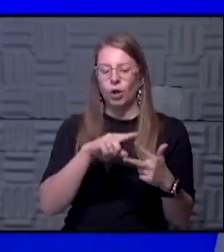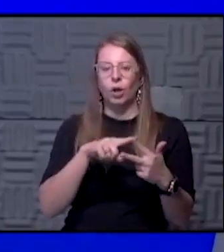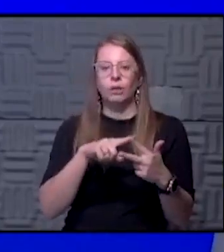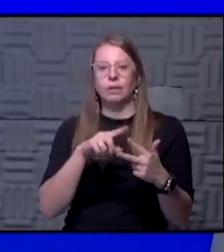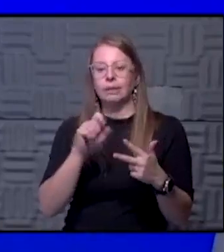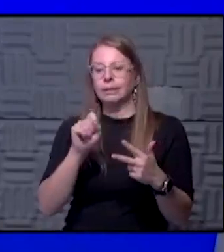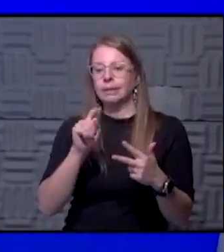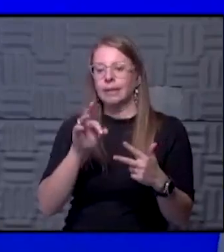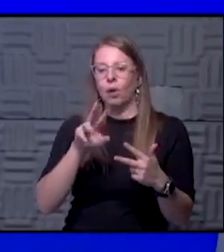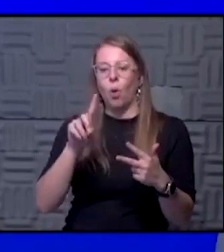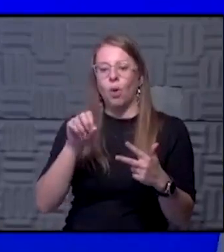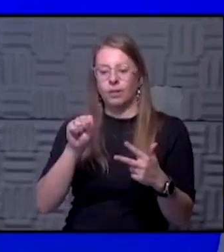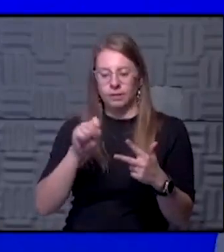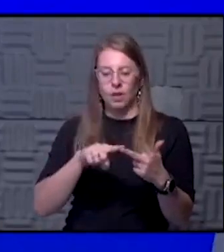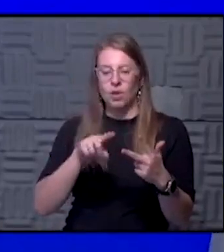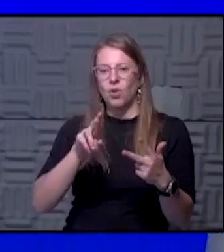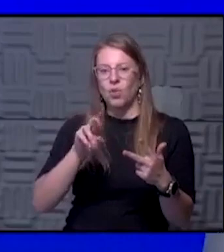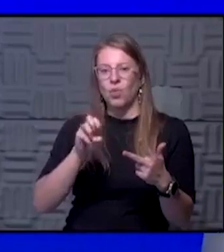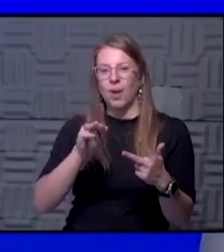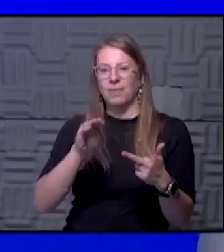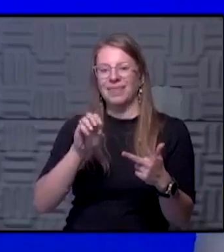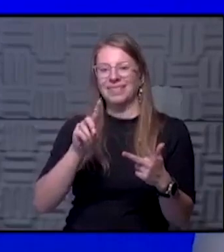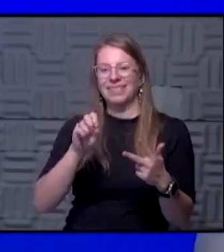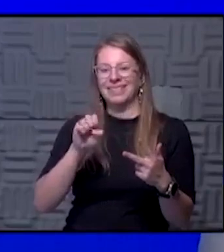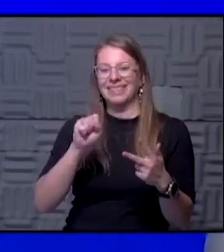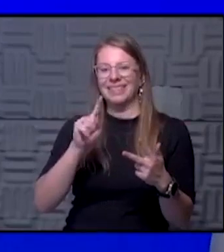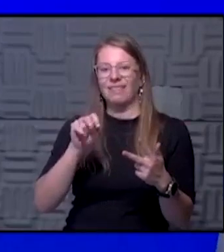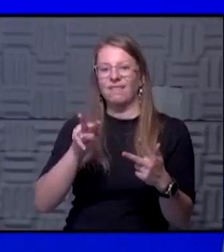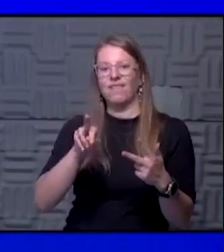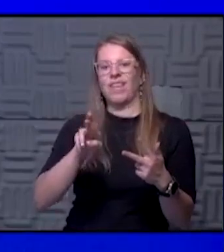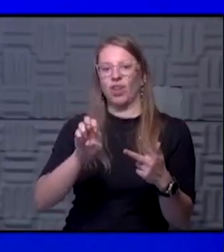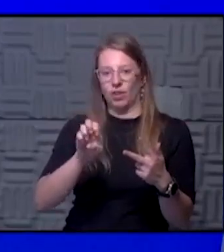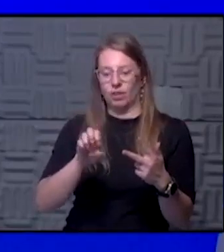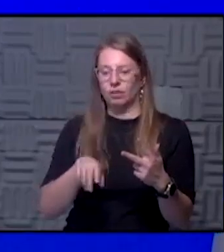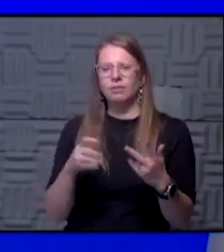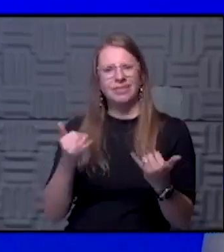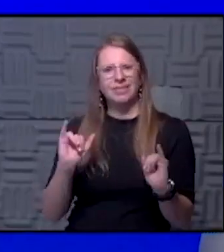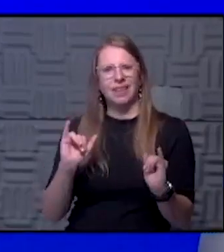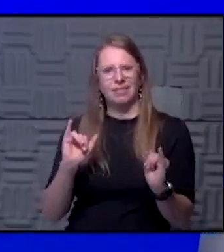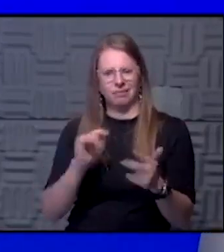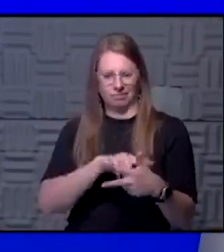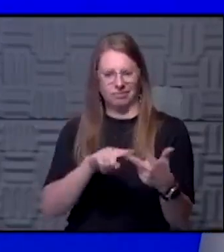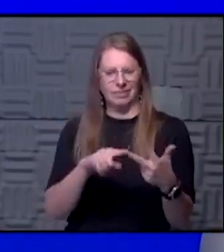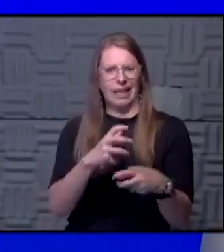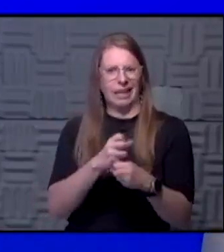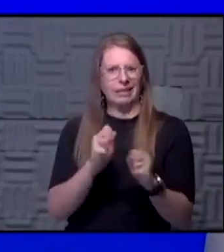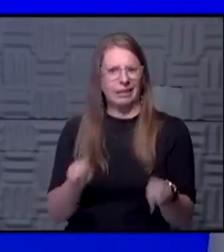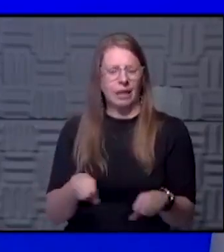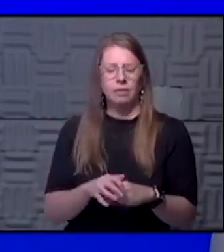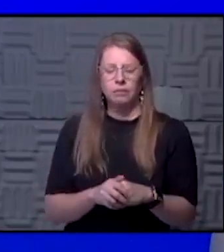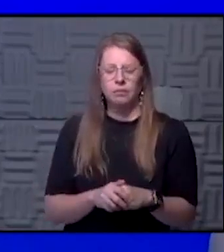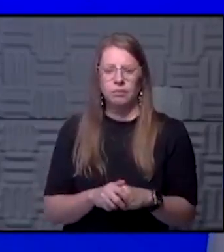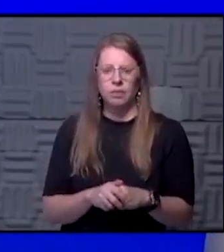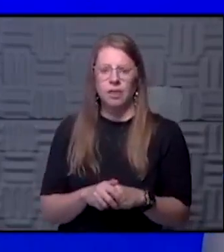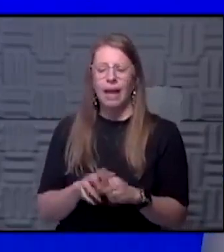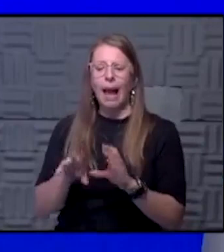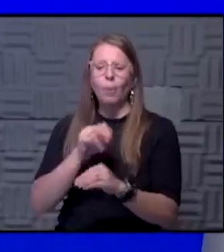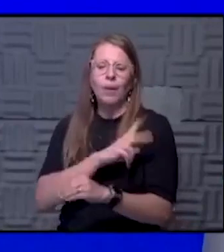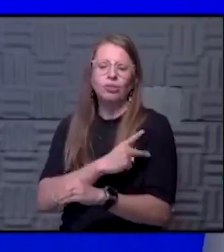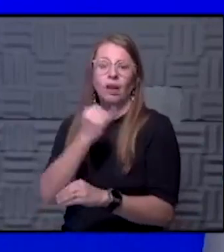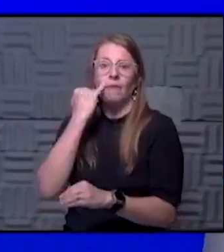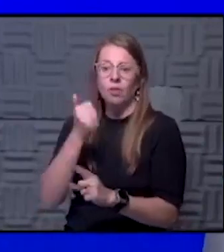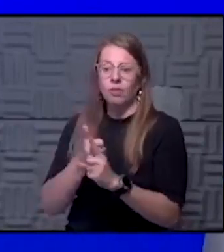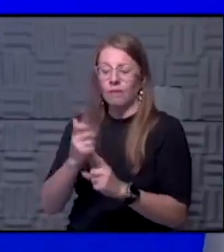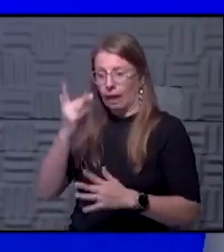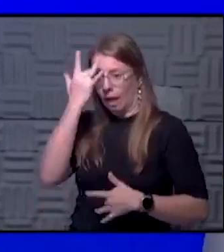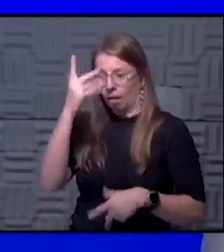remdesivir. You should still be able to get those. I would suspect in this trial, especially since we're talking about you're getting it as an outpatient. If you are ill